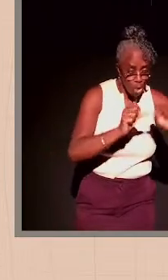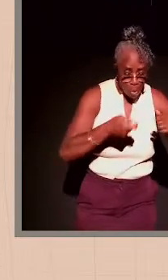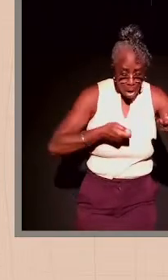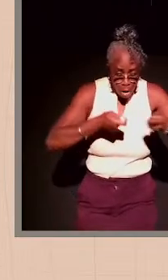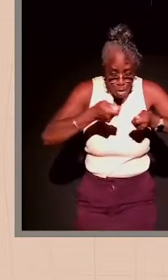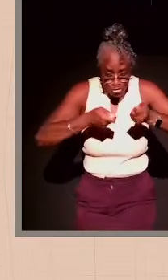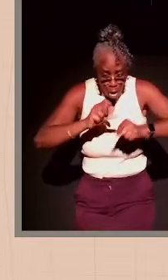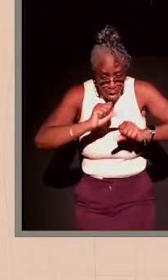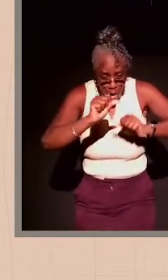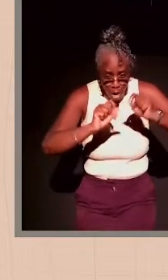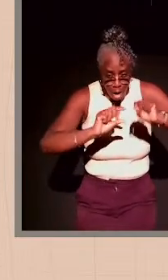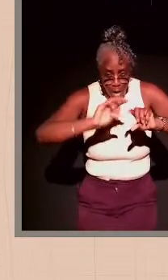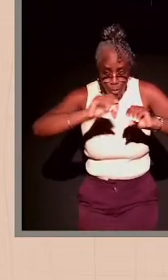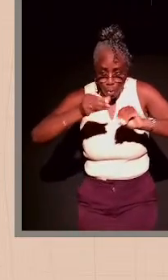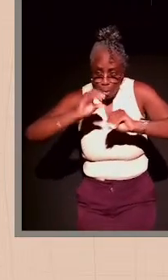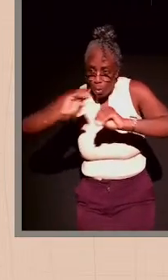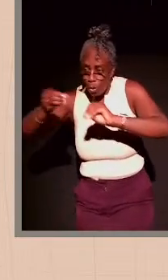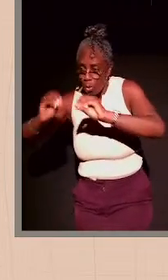messages.